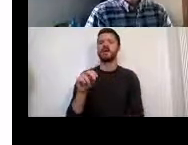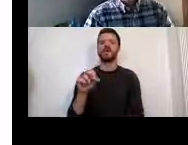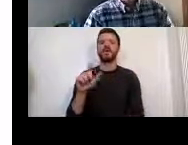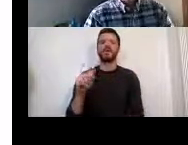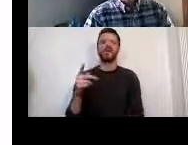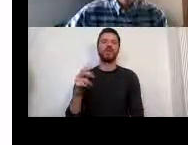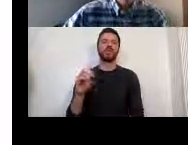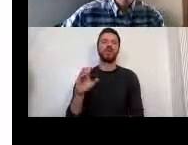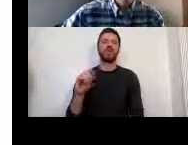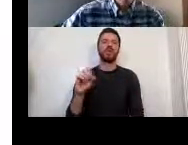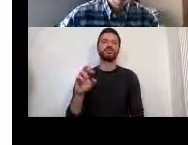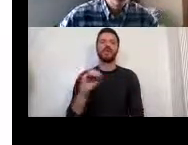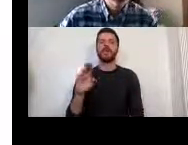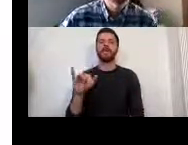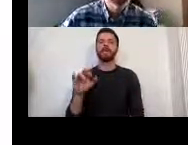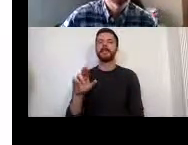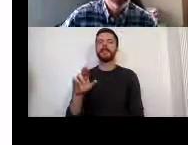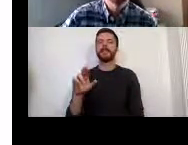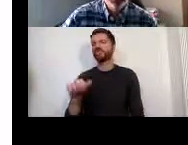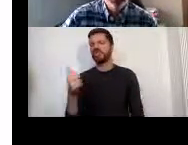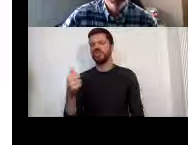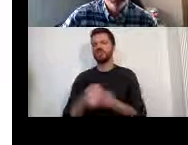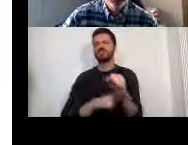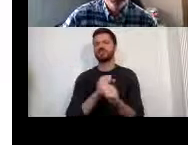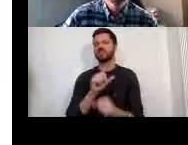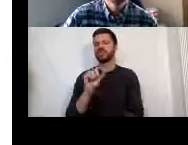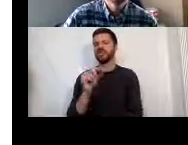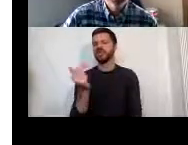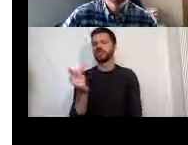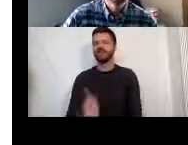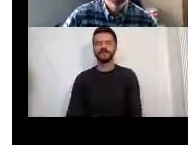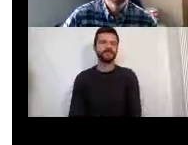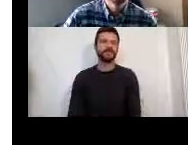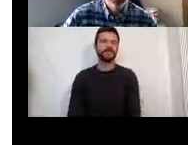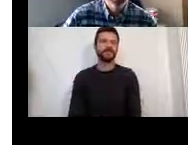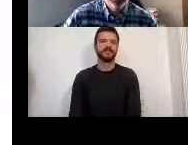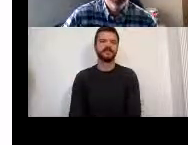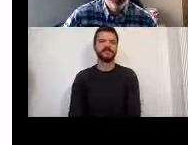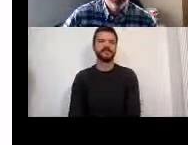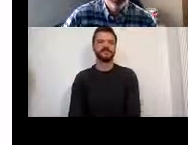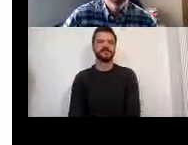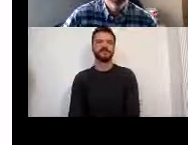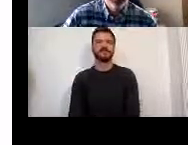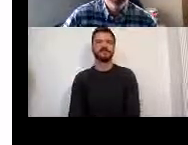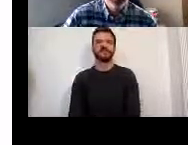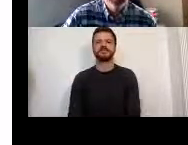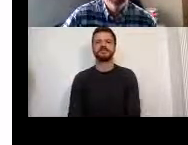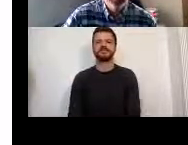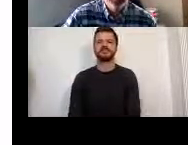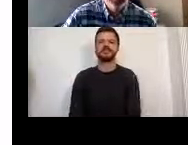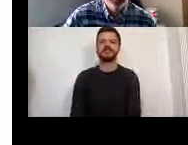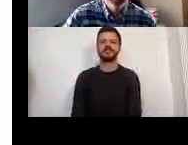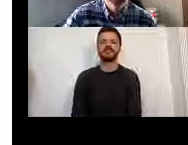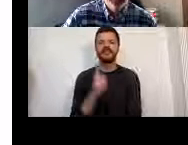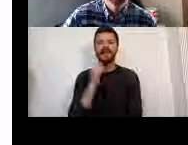and others in 2013. So it basically goes back to that, you know, for every discrete